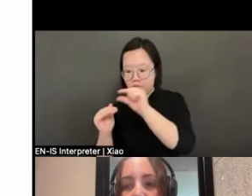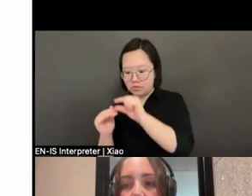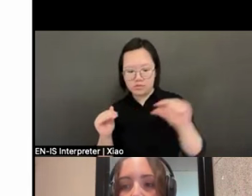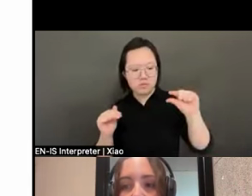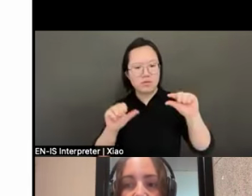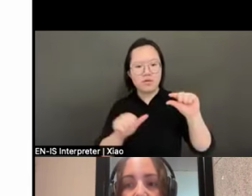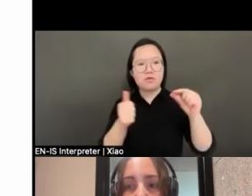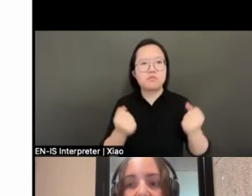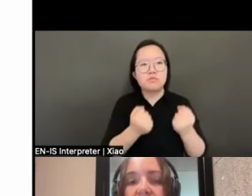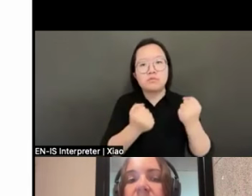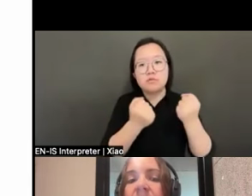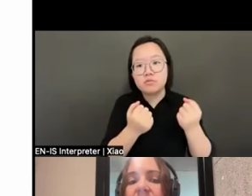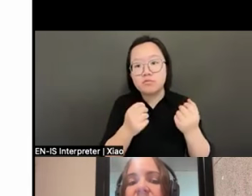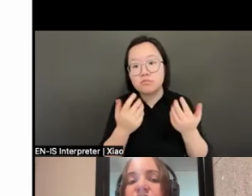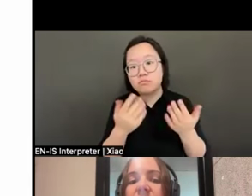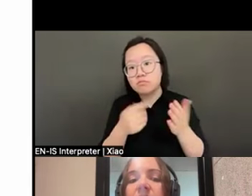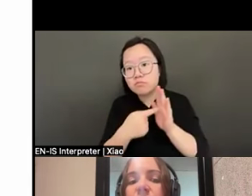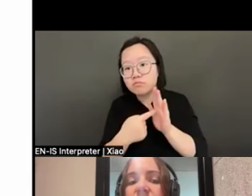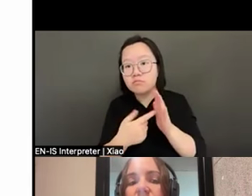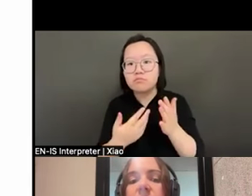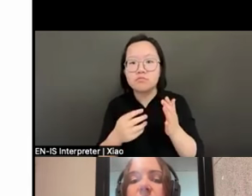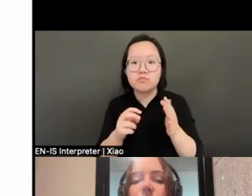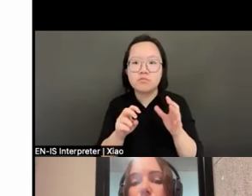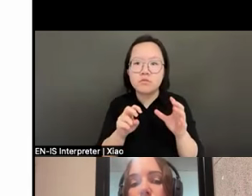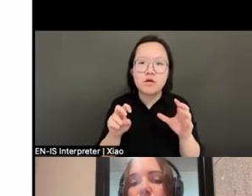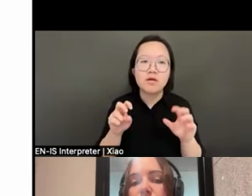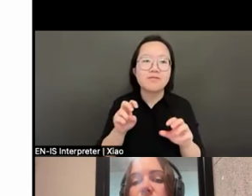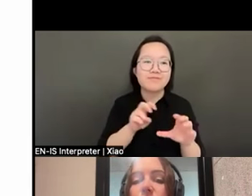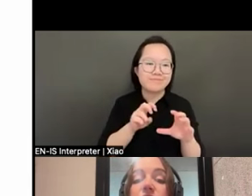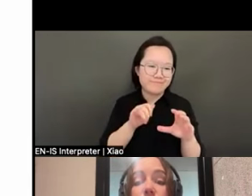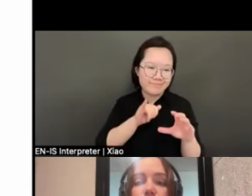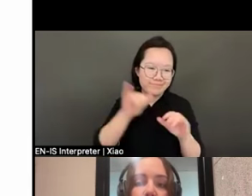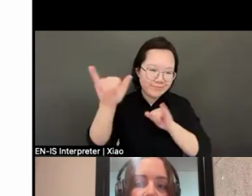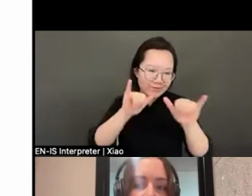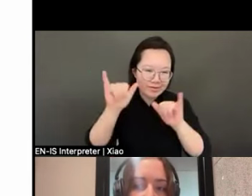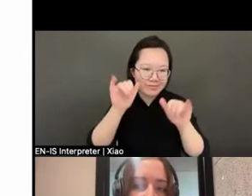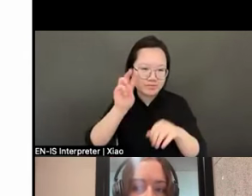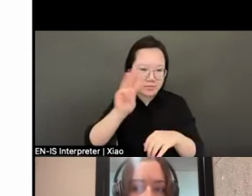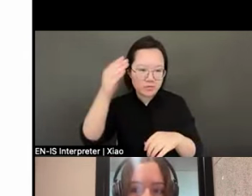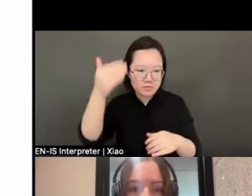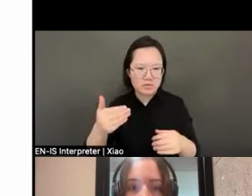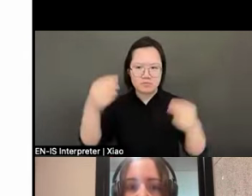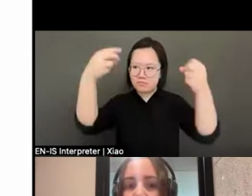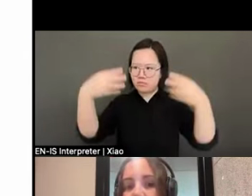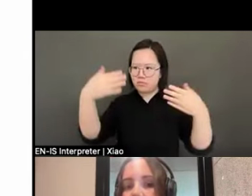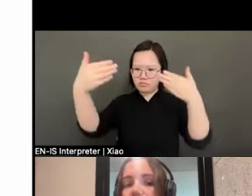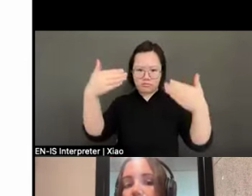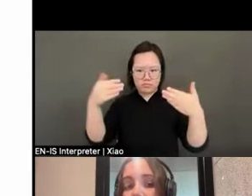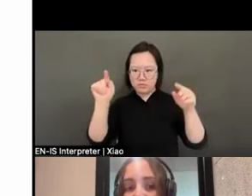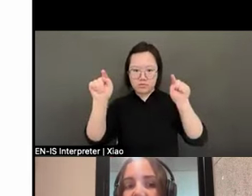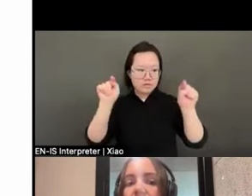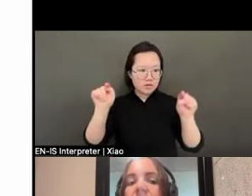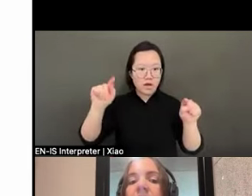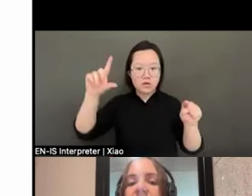flight comparative website, and then check how much it costs from your country to each of the 12 African focused countries